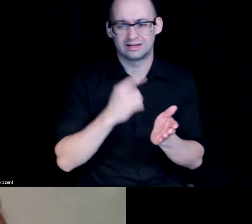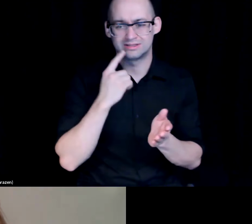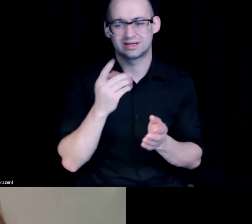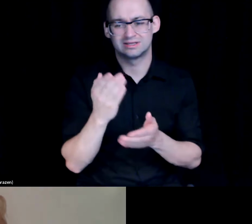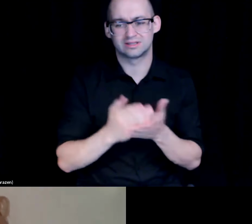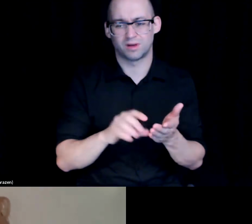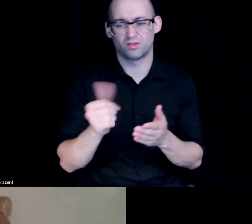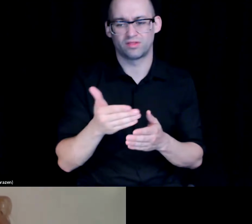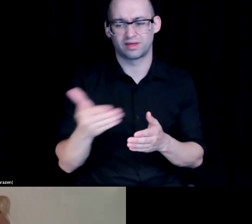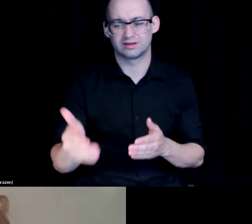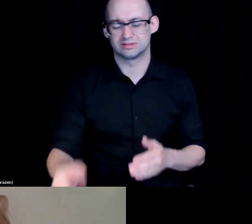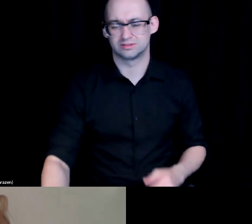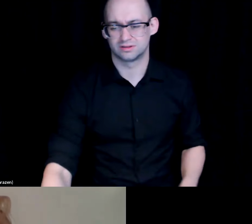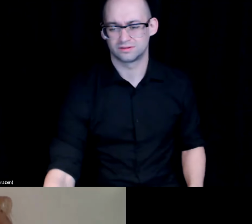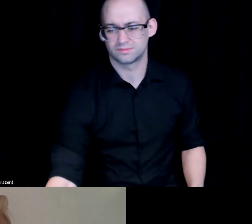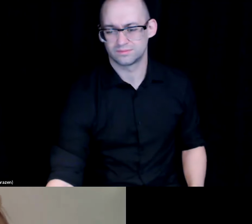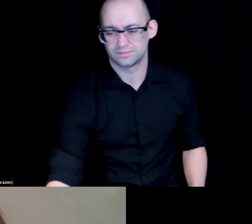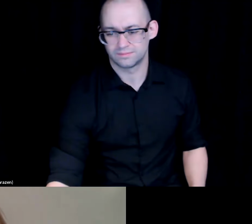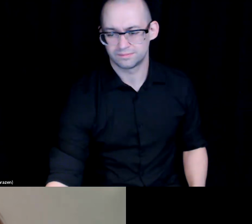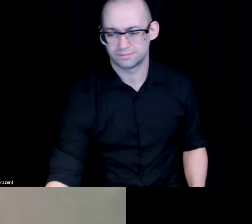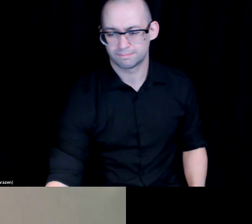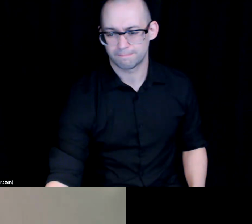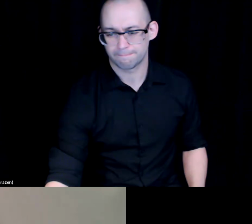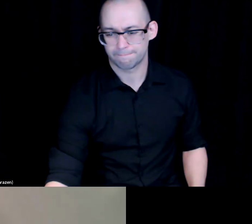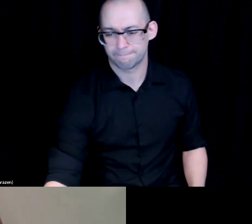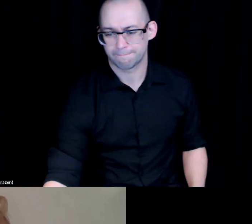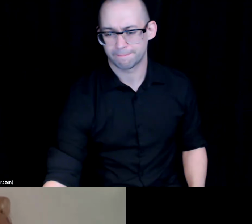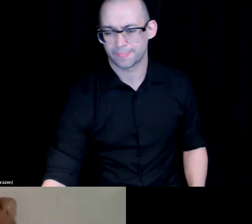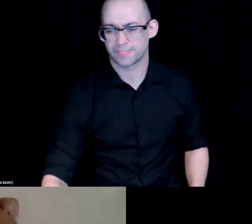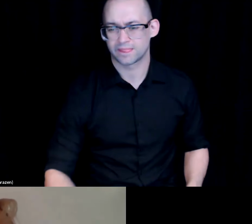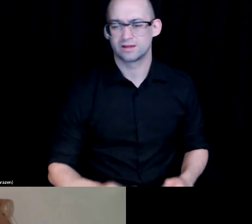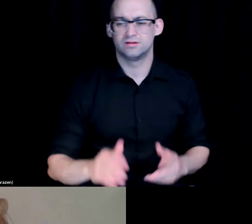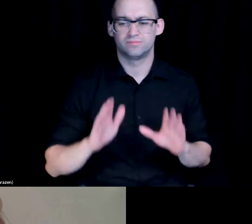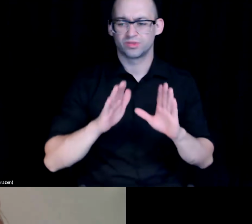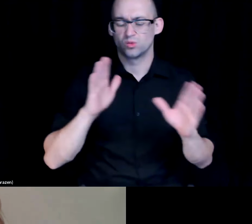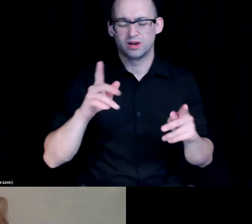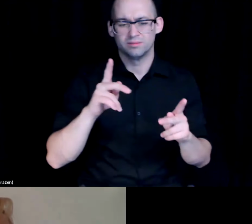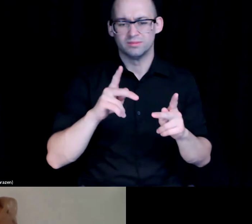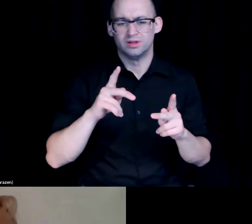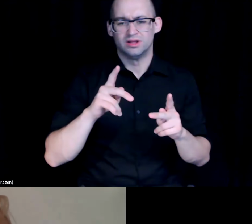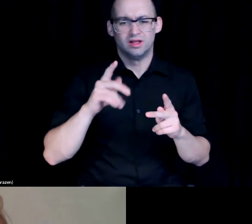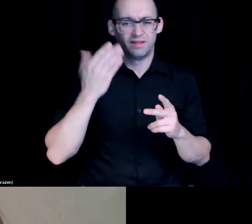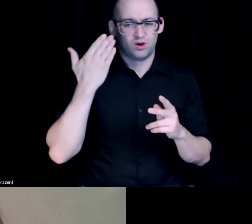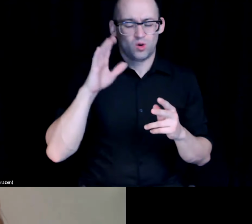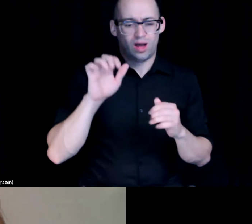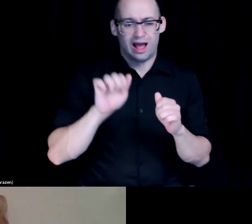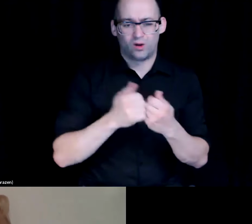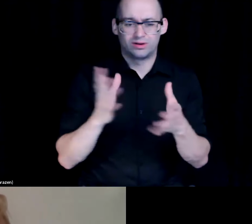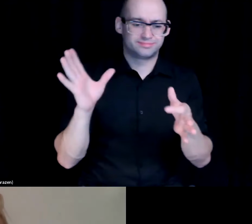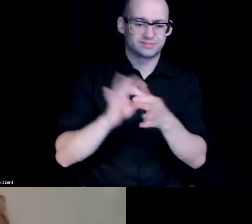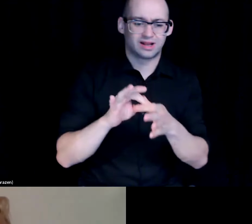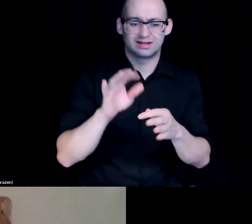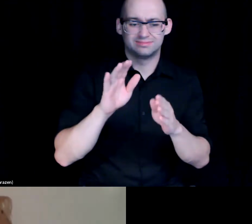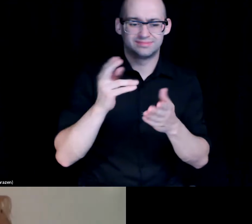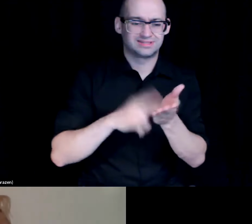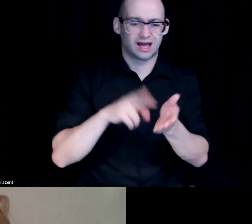that we're doing to meet the need. So people aren't sure about ACP, how to sign up. They don't want to be upsold. You know,